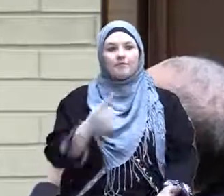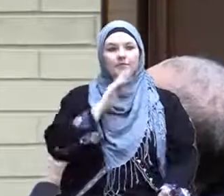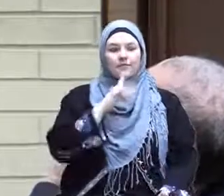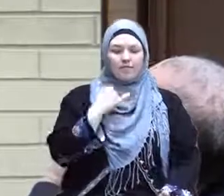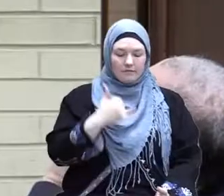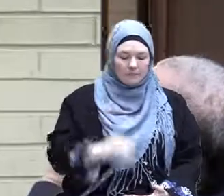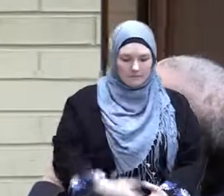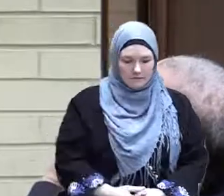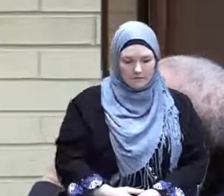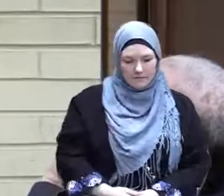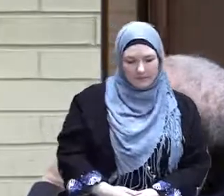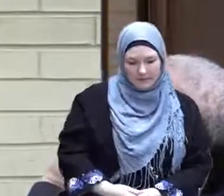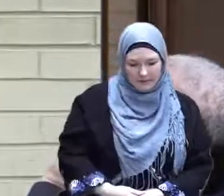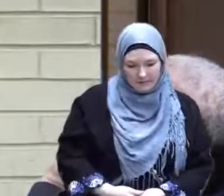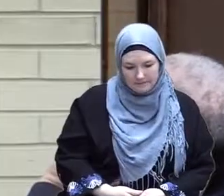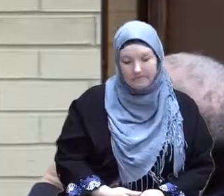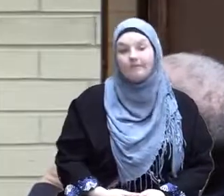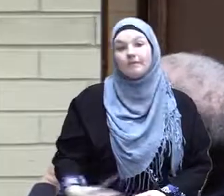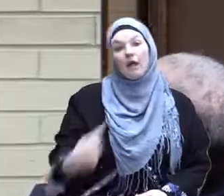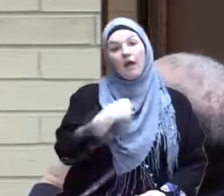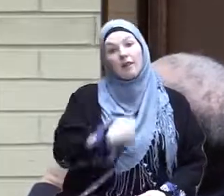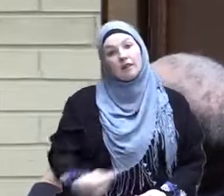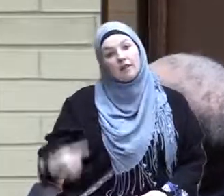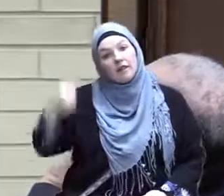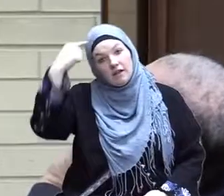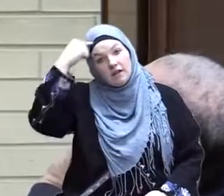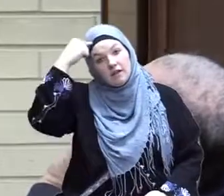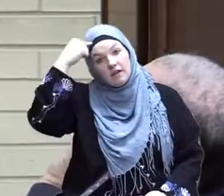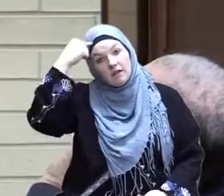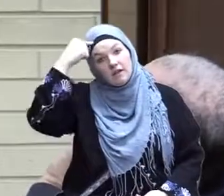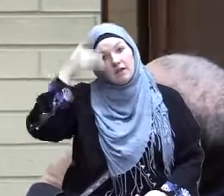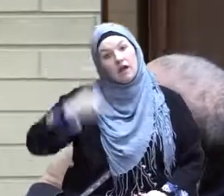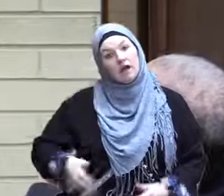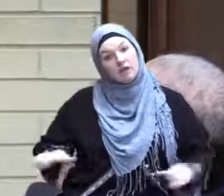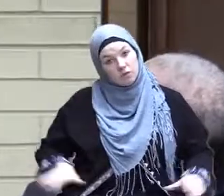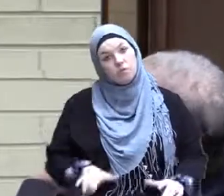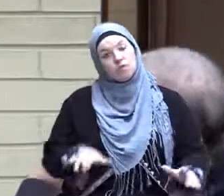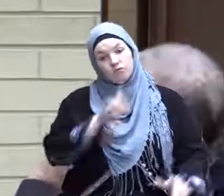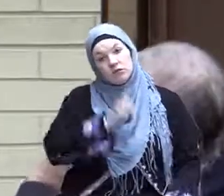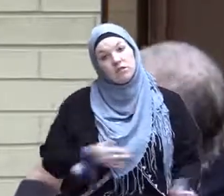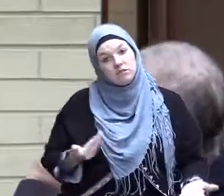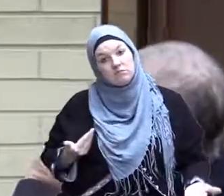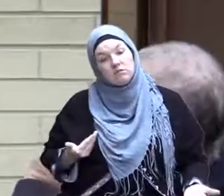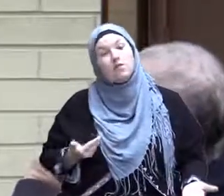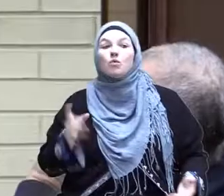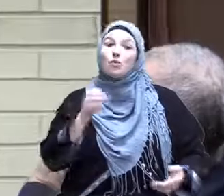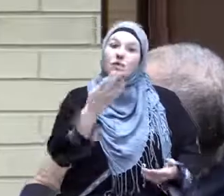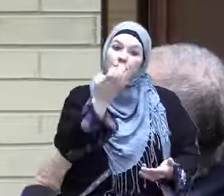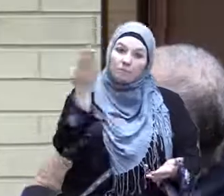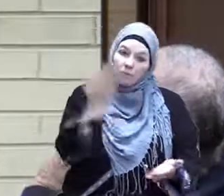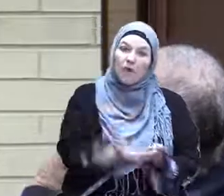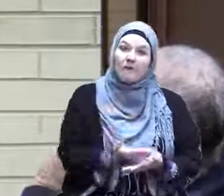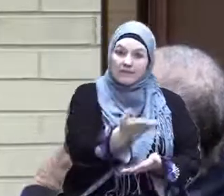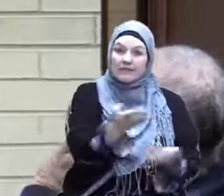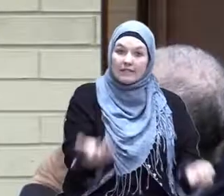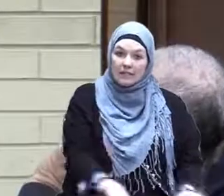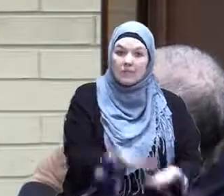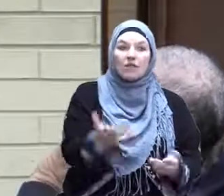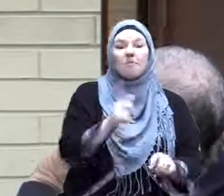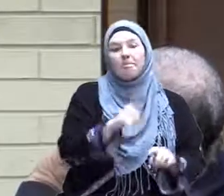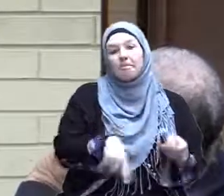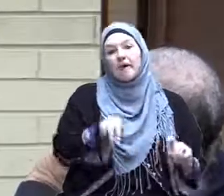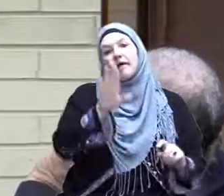ufakkir, idhan ana mawjood." I think, therefore I do exist. So he proves his existence